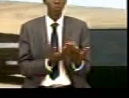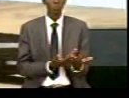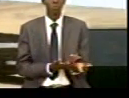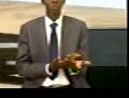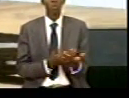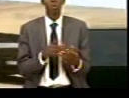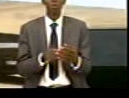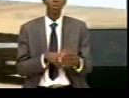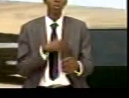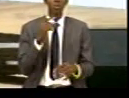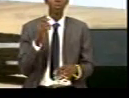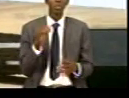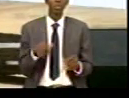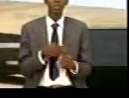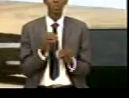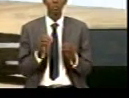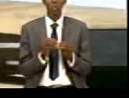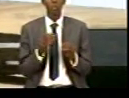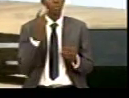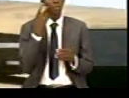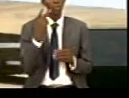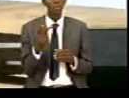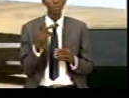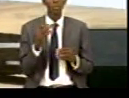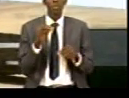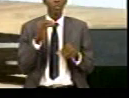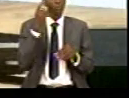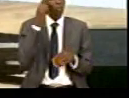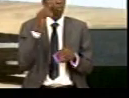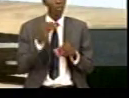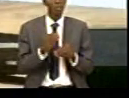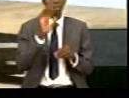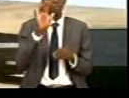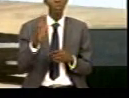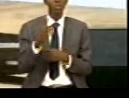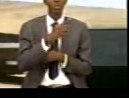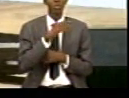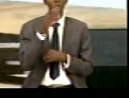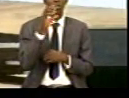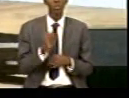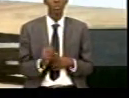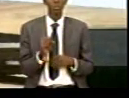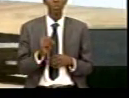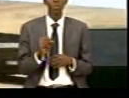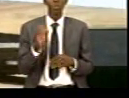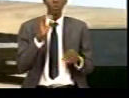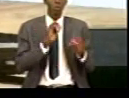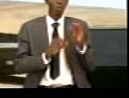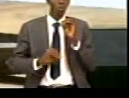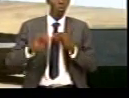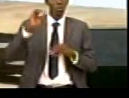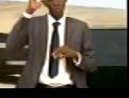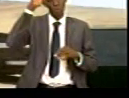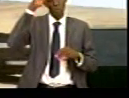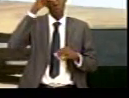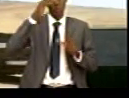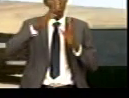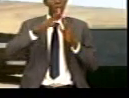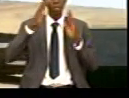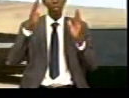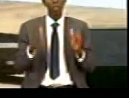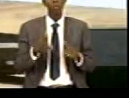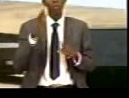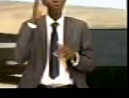prolonged. Look at this, look at this. For in your days, O rebellious house, will